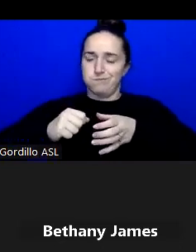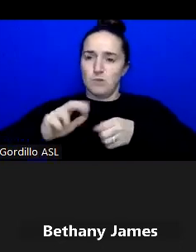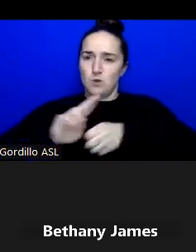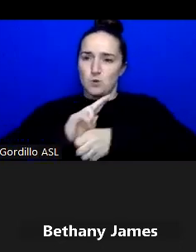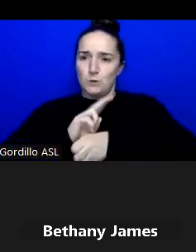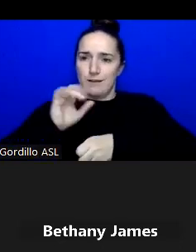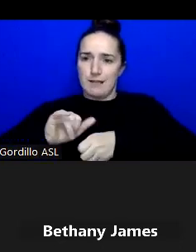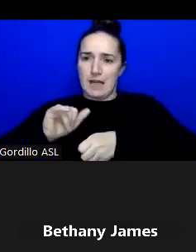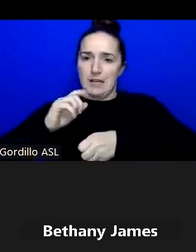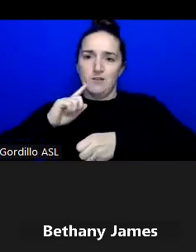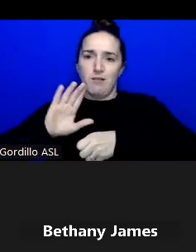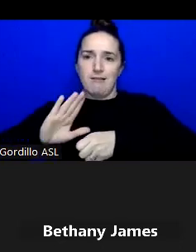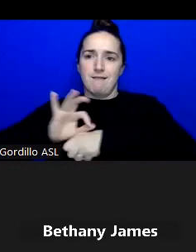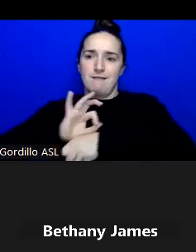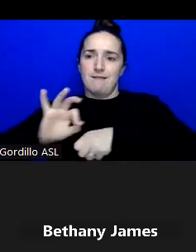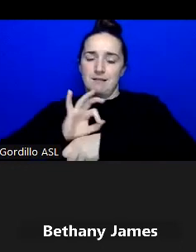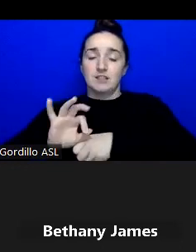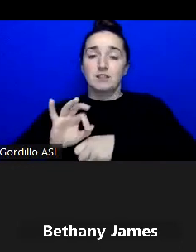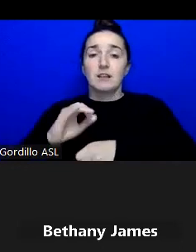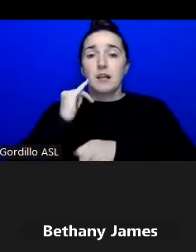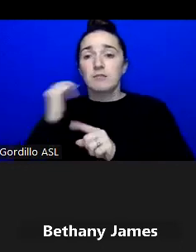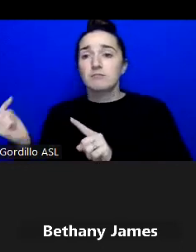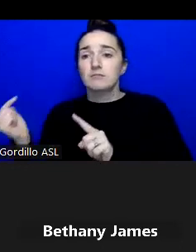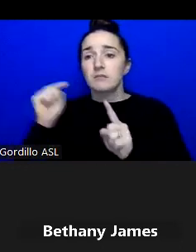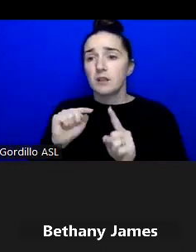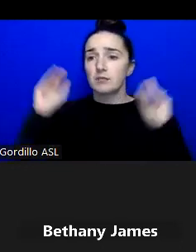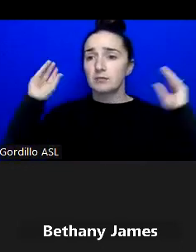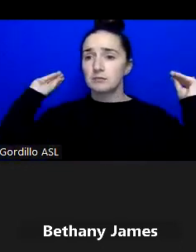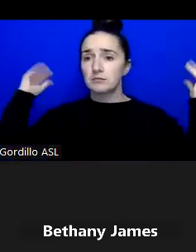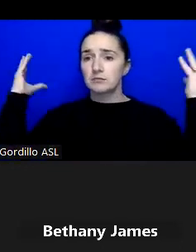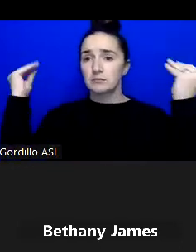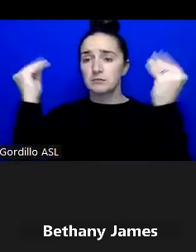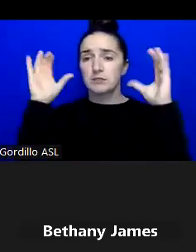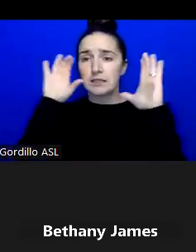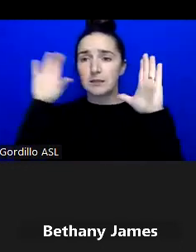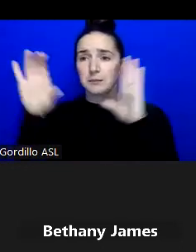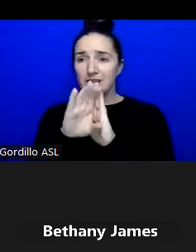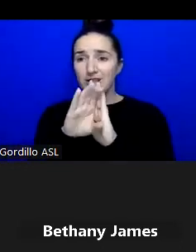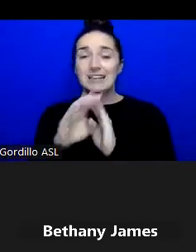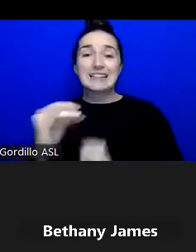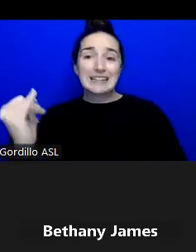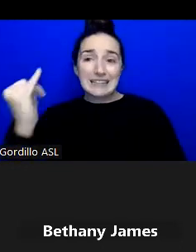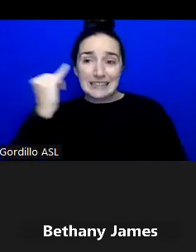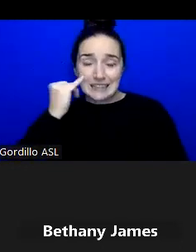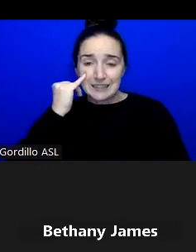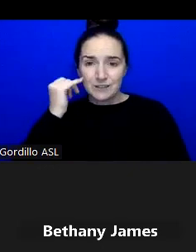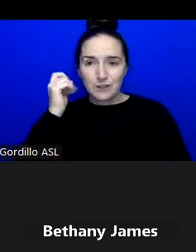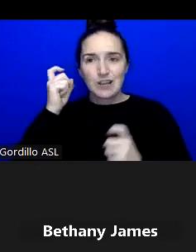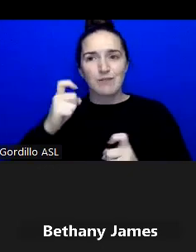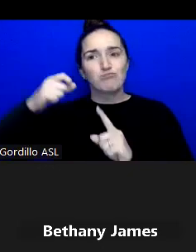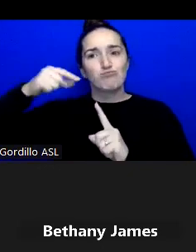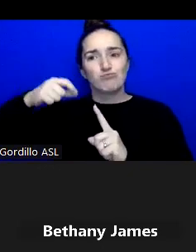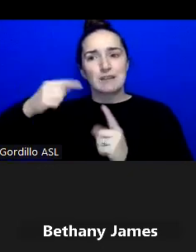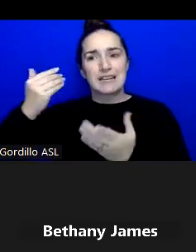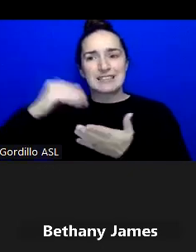imaging, we know now that if you are giving the brain that stimulation back, if they're hearing those sounds again, the auditory